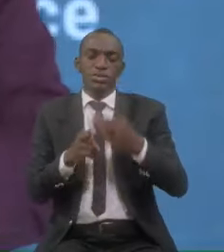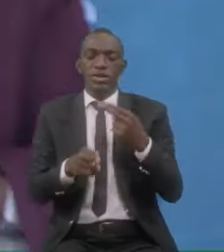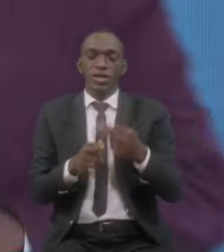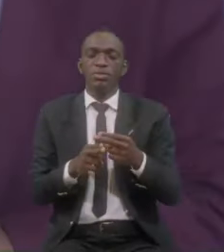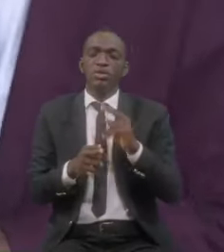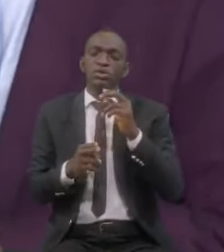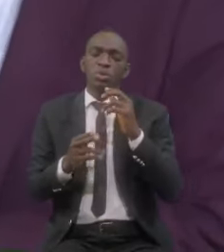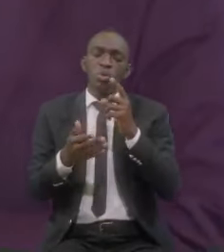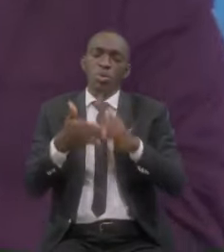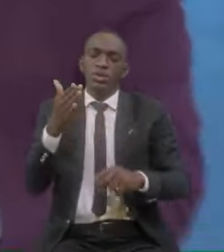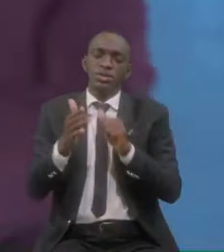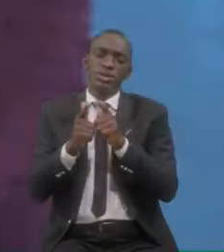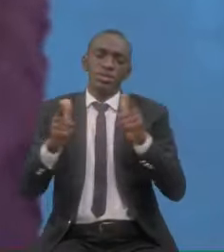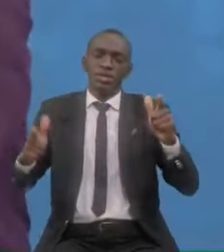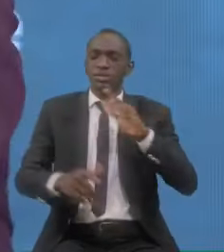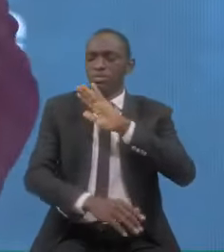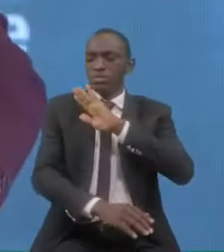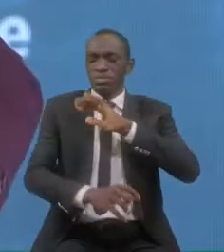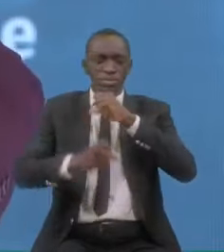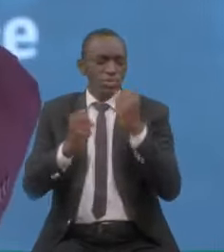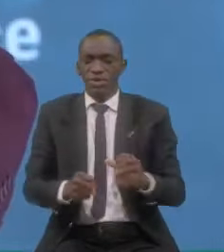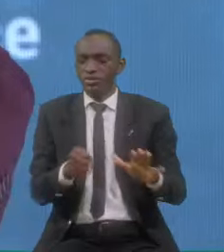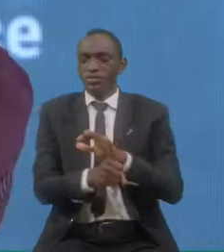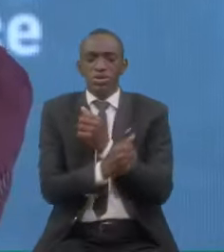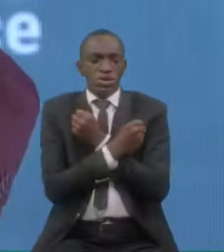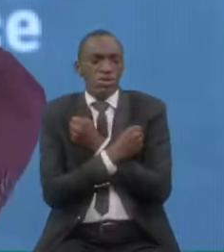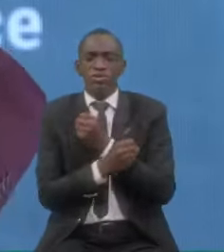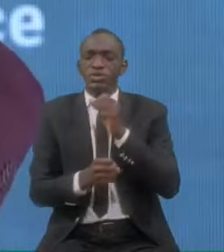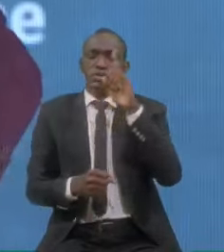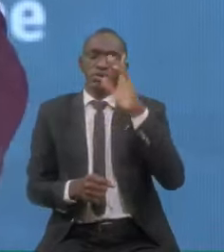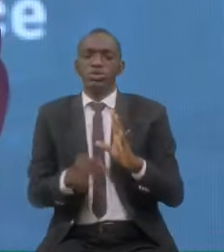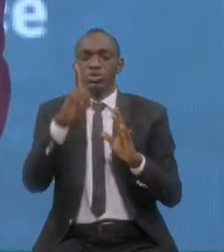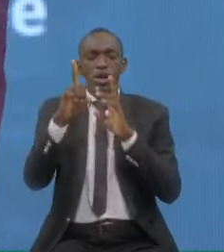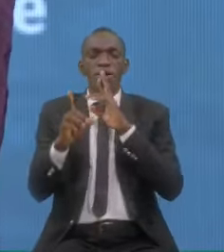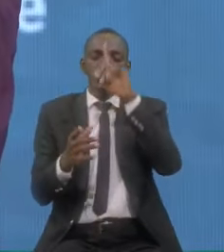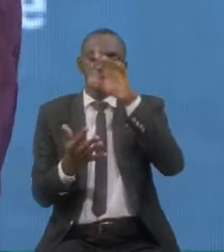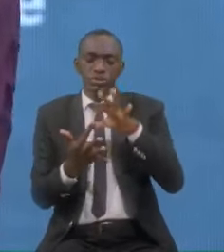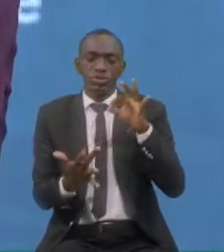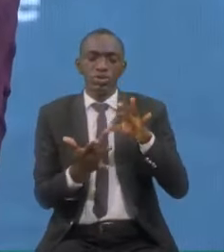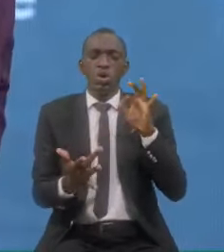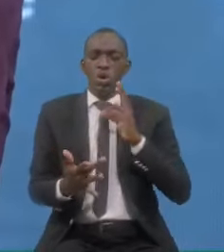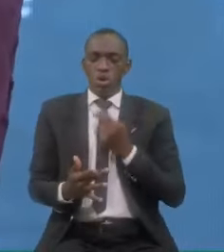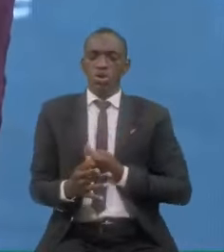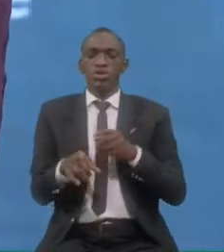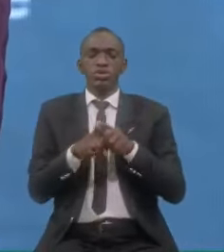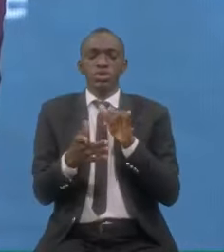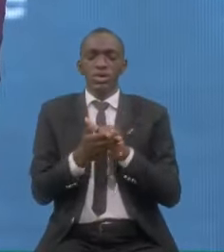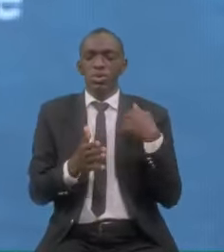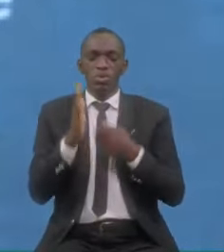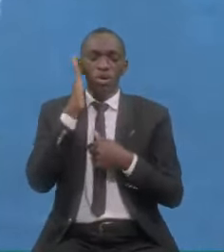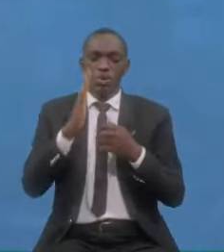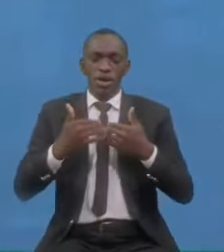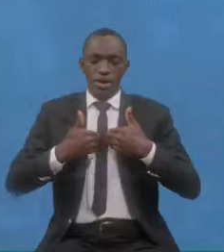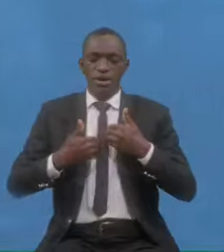loving God you are. You've chosen us so that we'll bear fruit and our fruit will